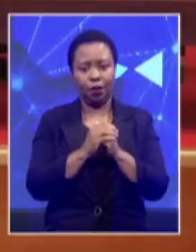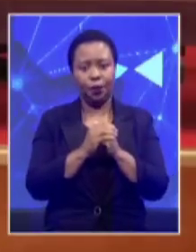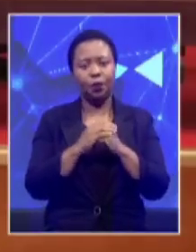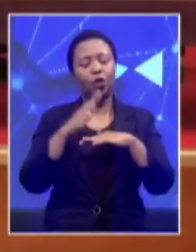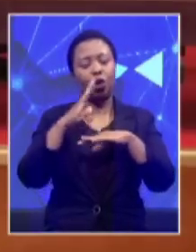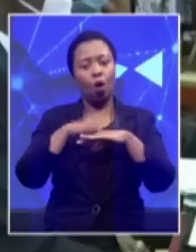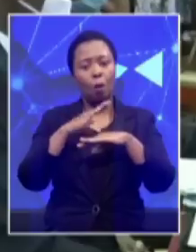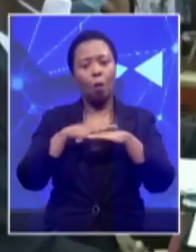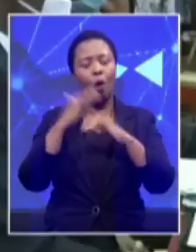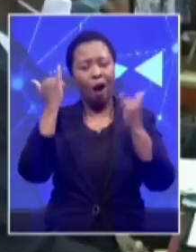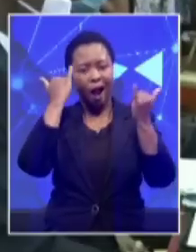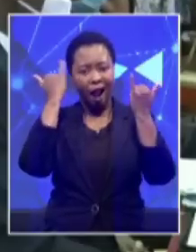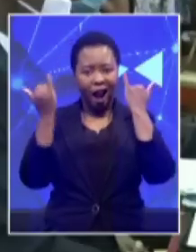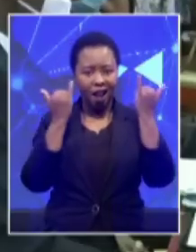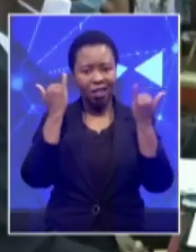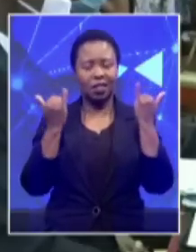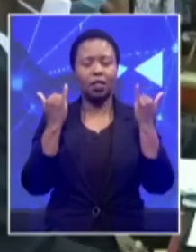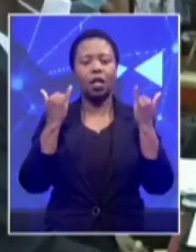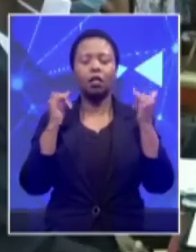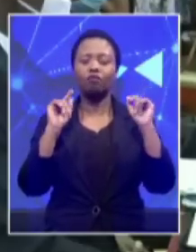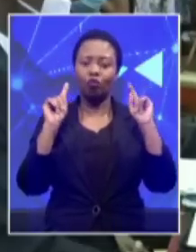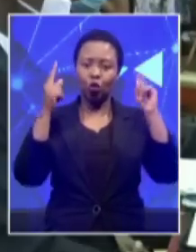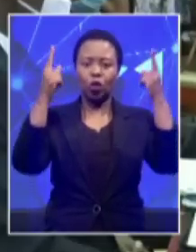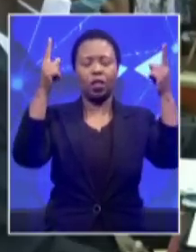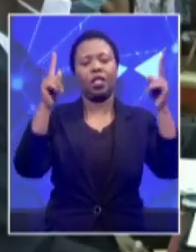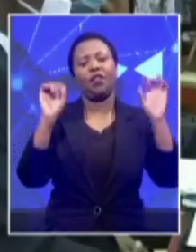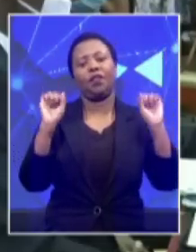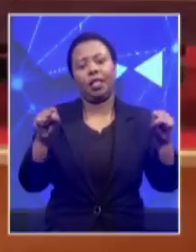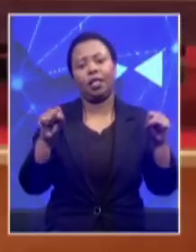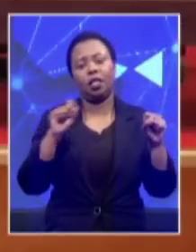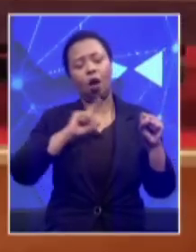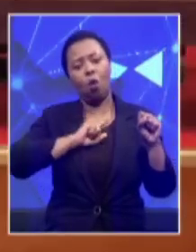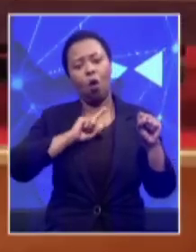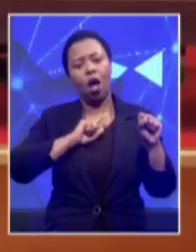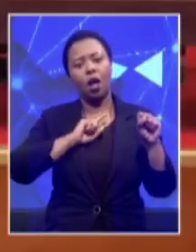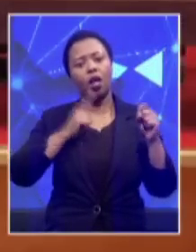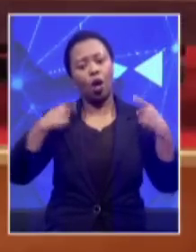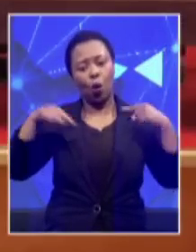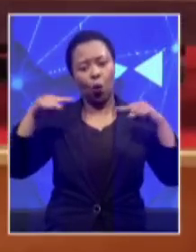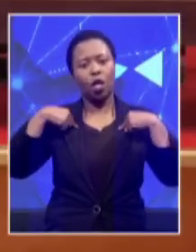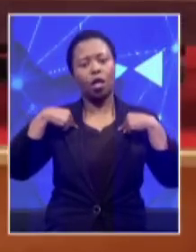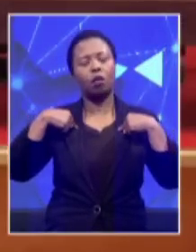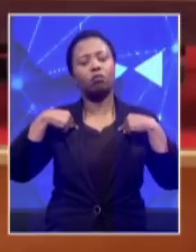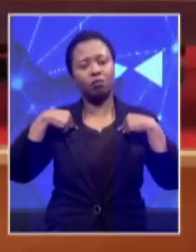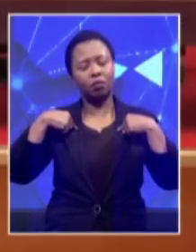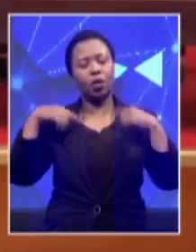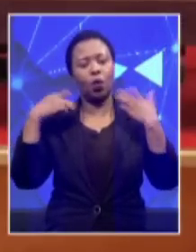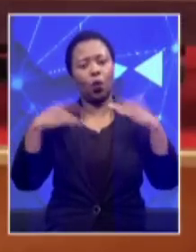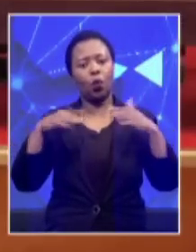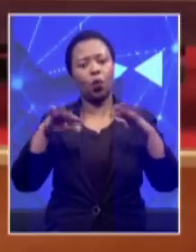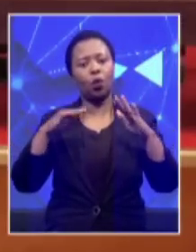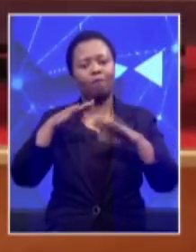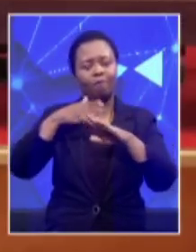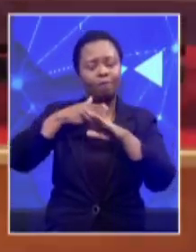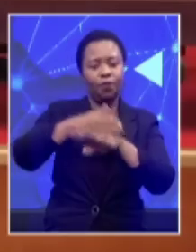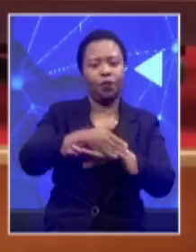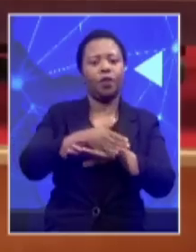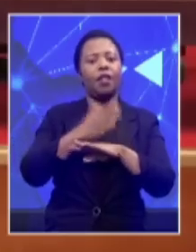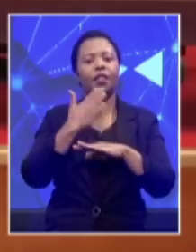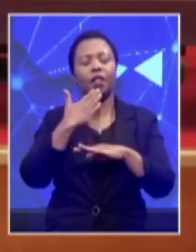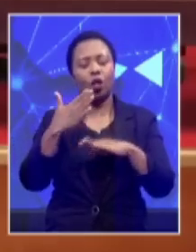of Pan-Africanism to triumph, which has been so dear to our founding fathers. And I thank you for your kind